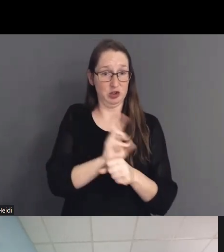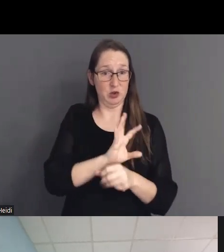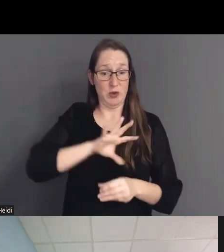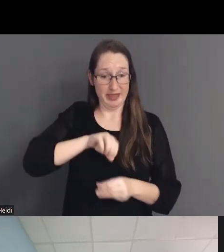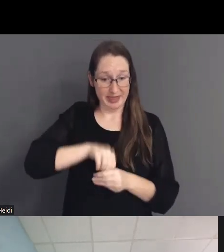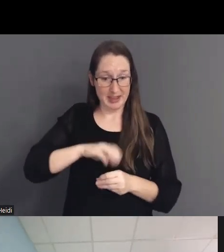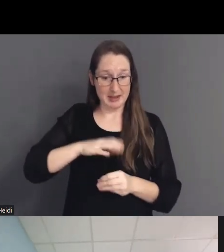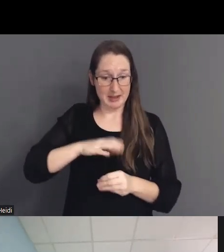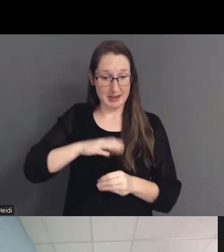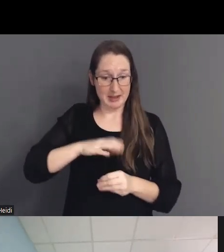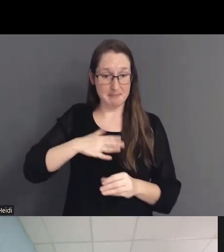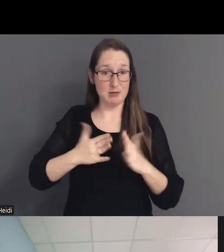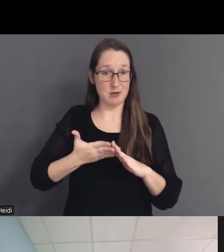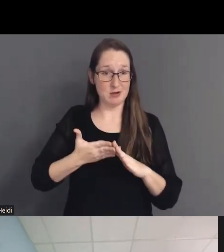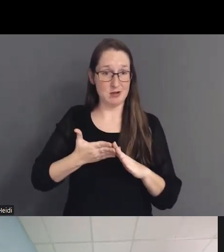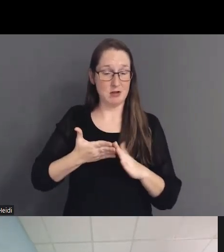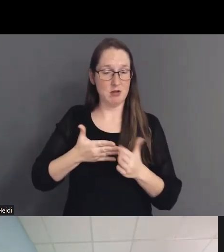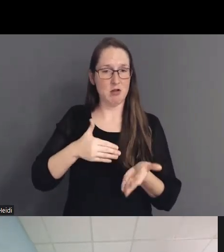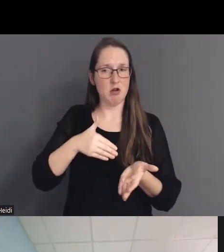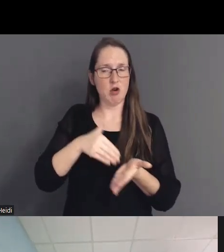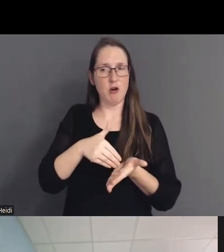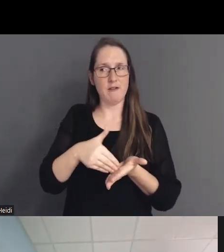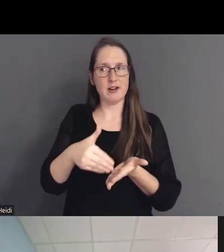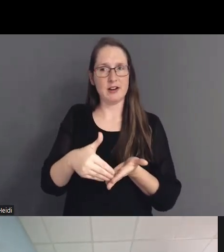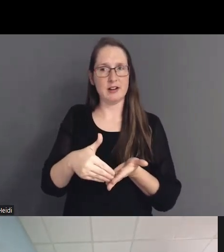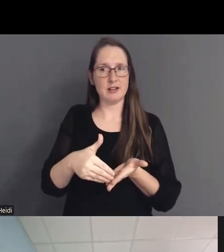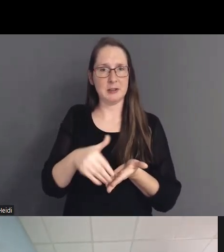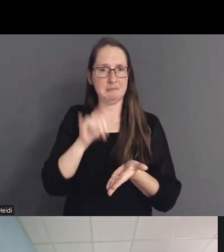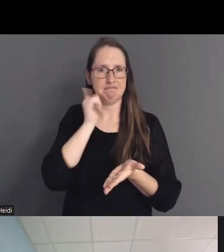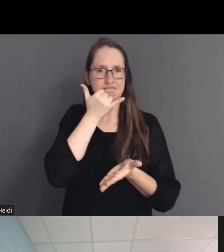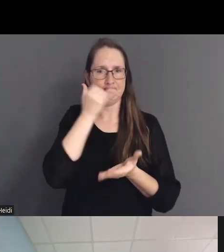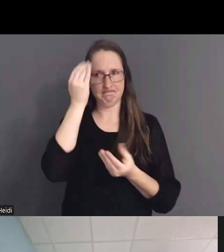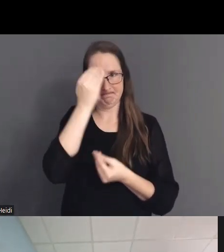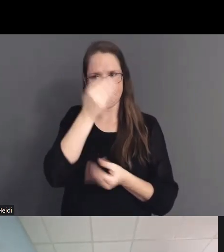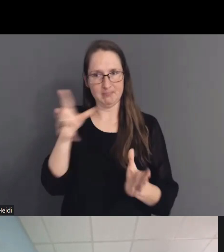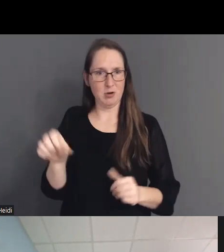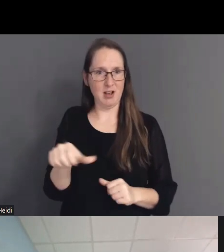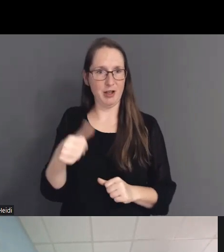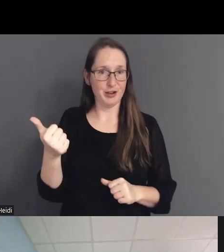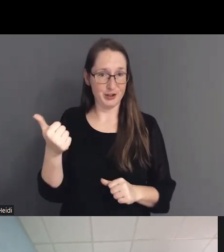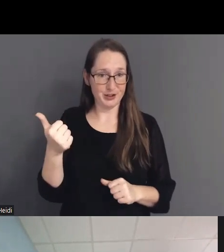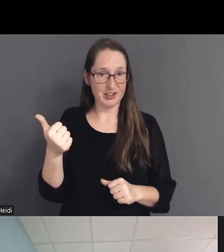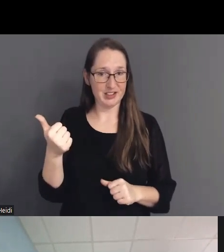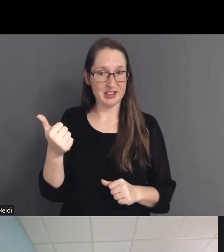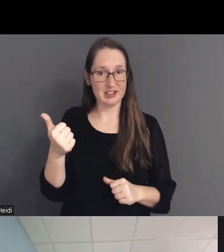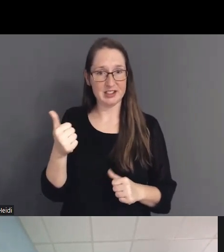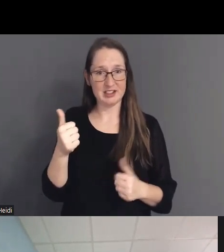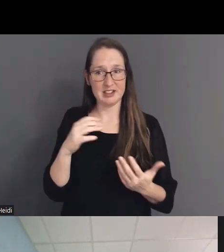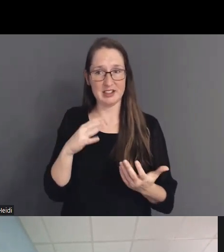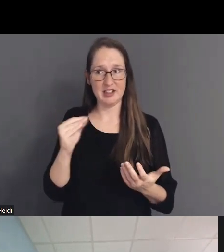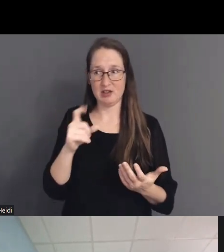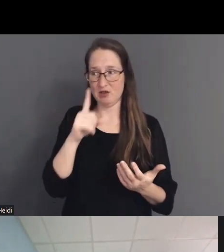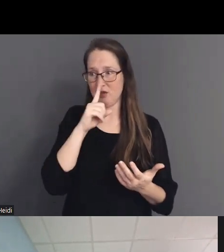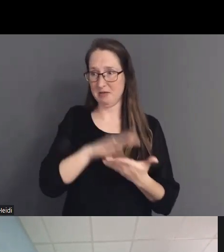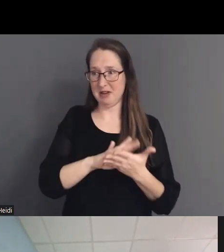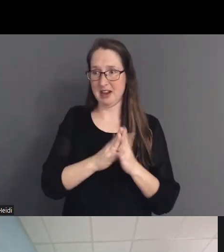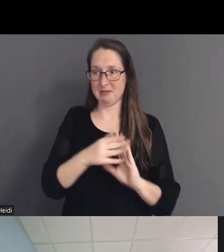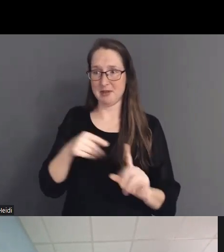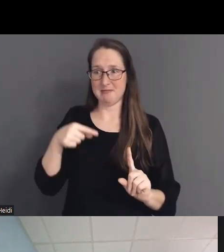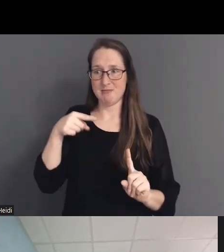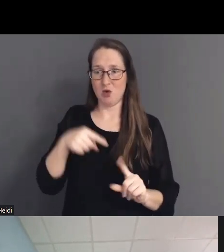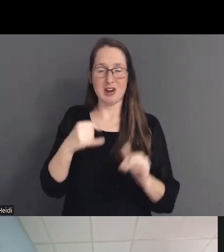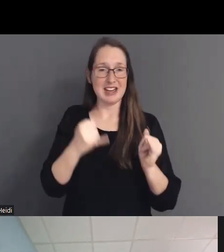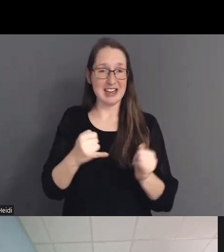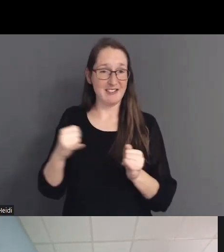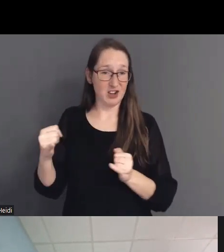my community often misinforms others, and it gets to the point where individuals